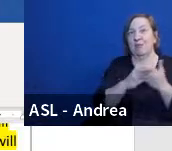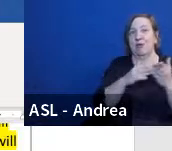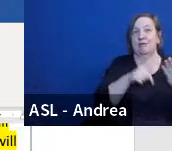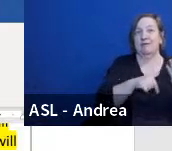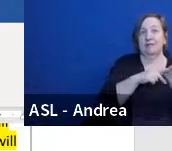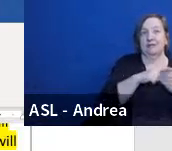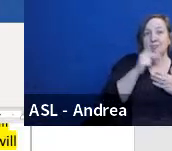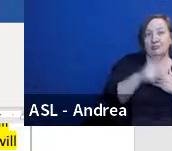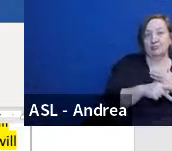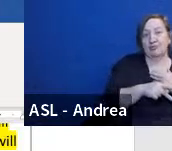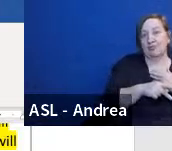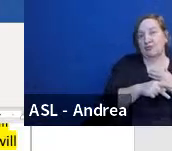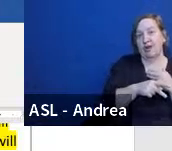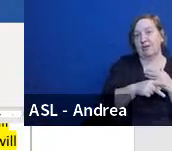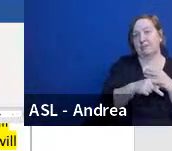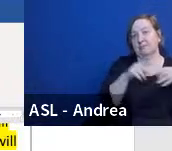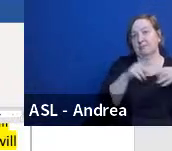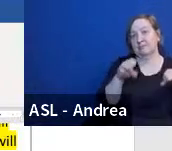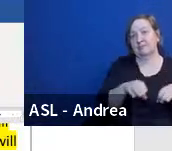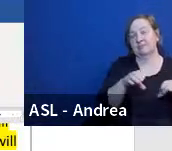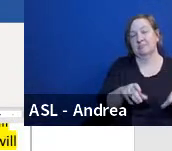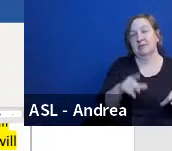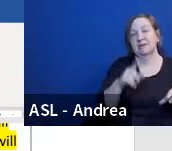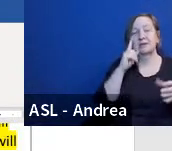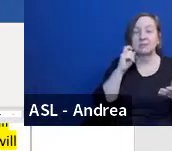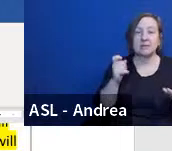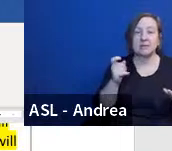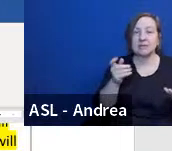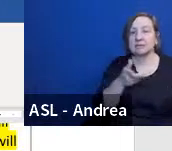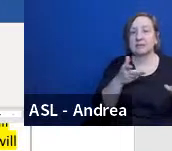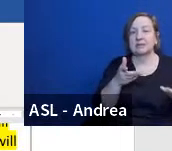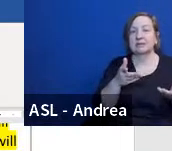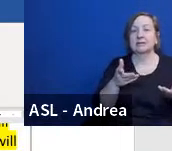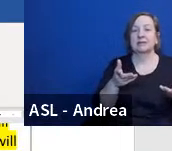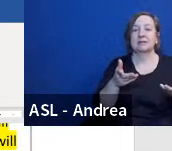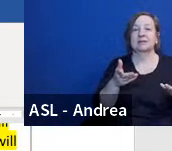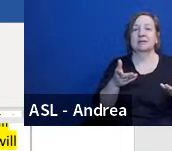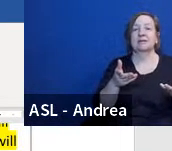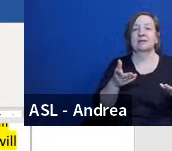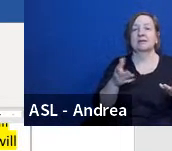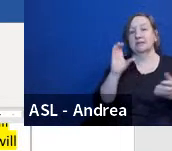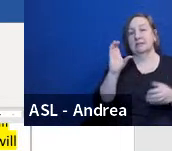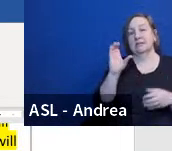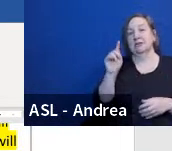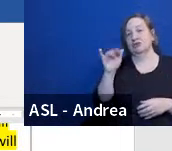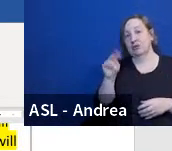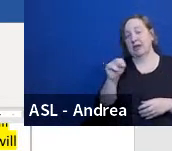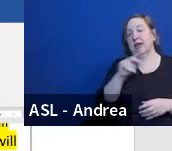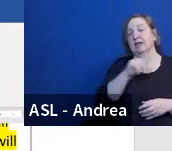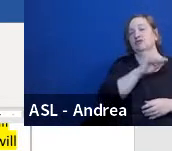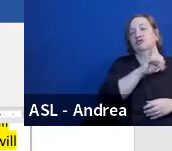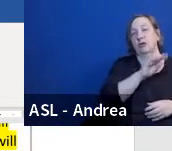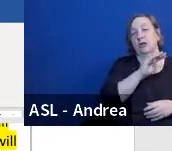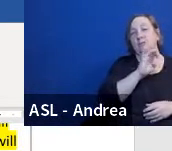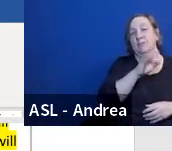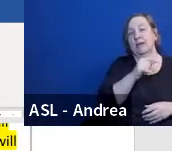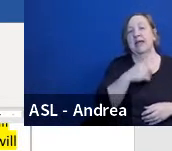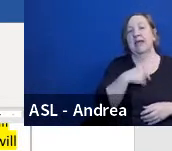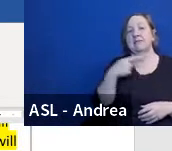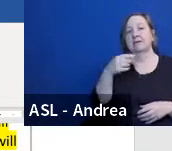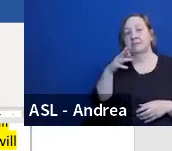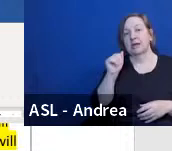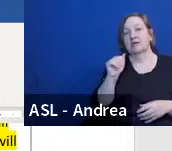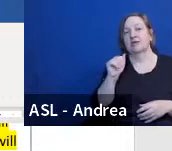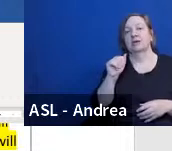program scope, just since certainly C-Tran and TriMet have their paratransit